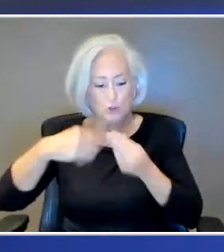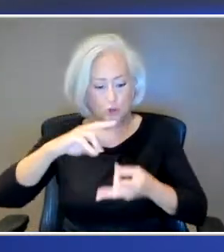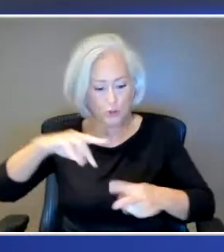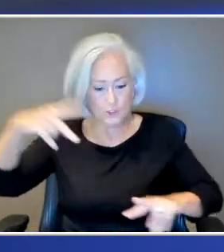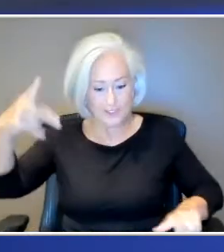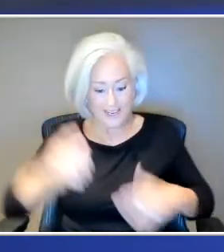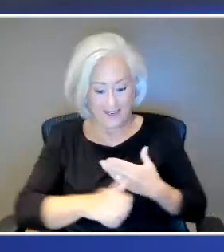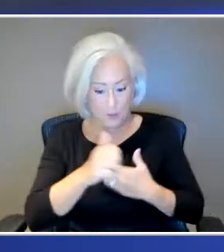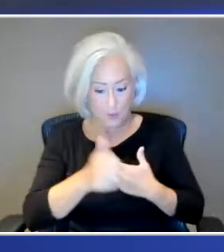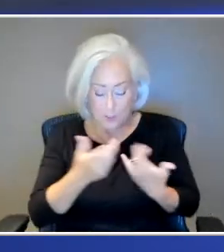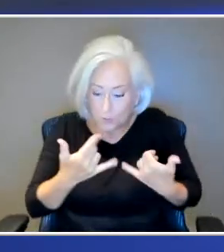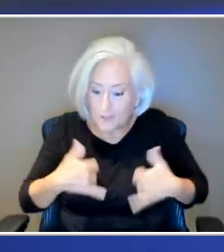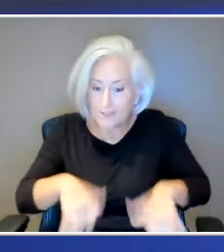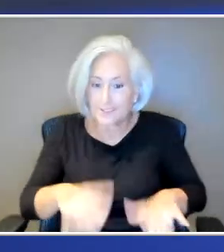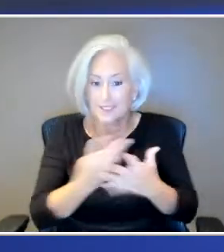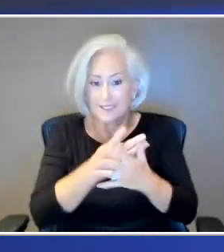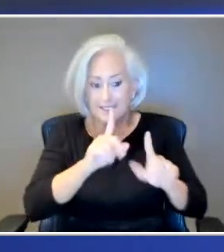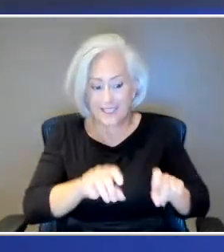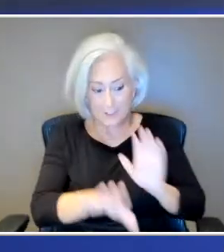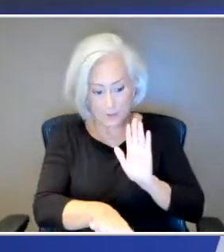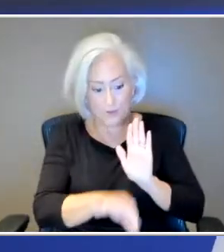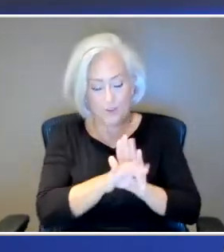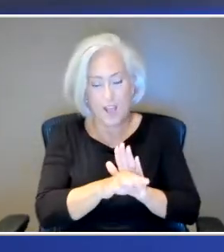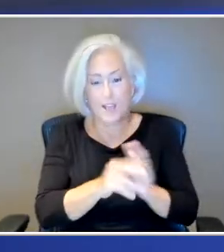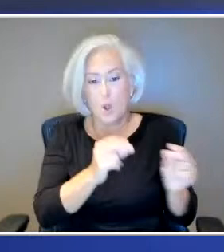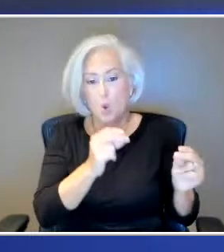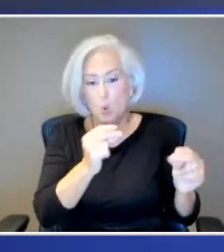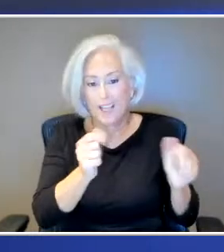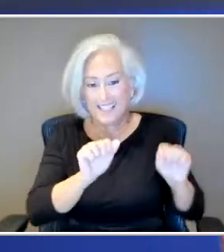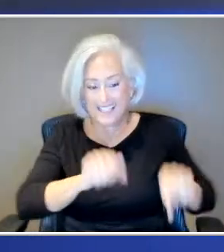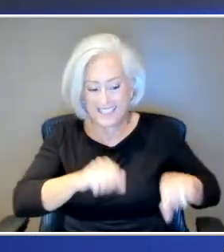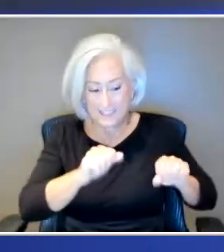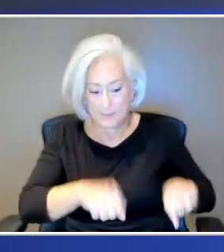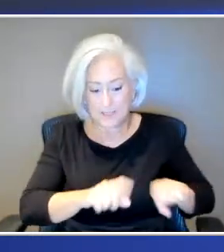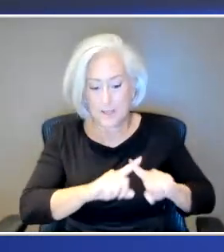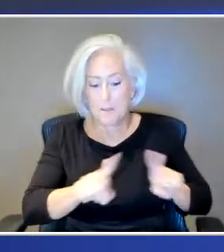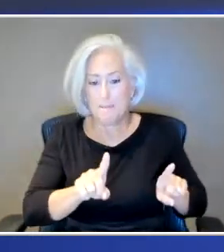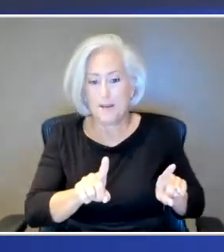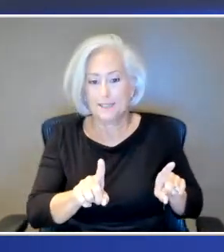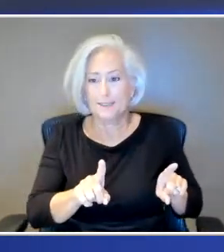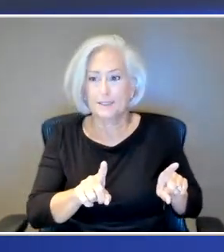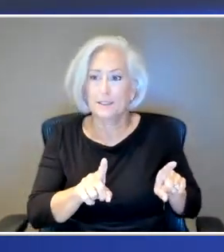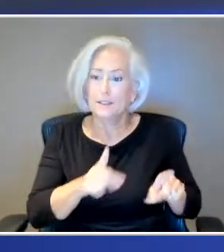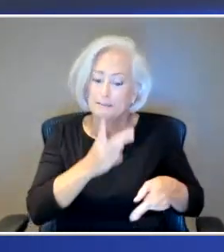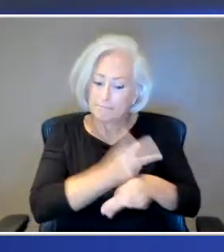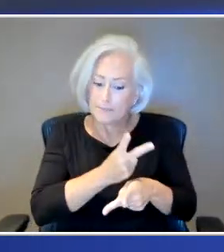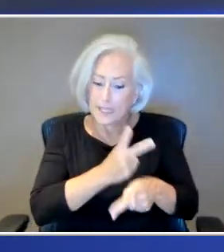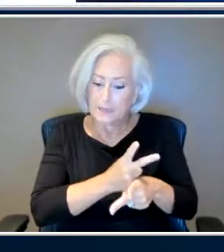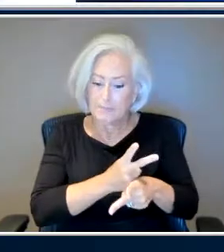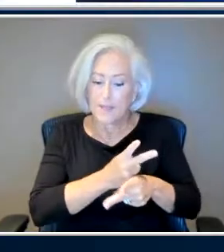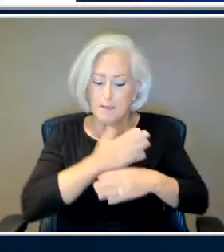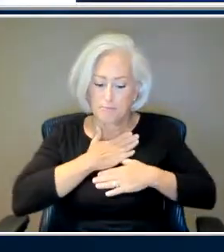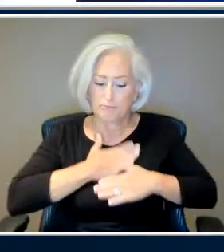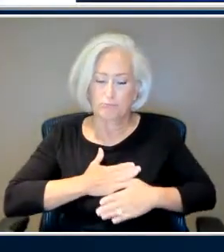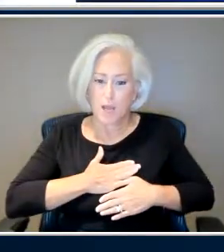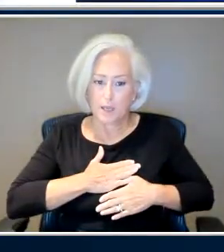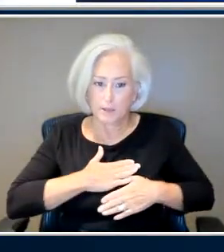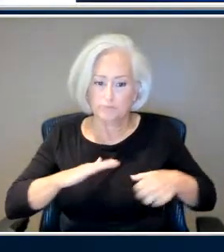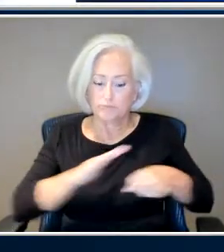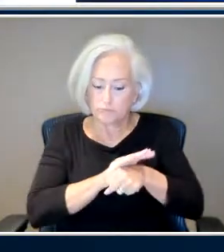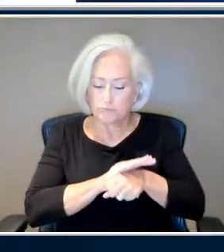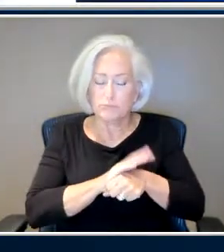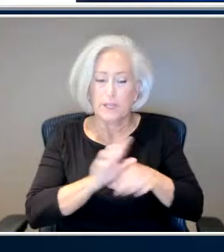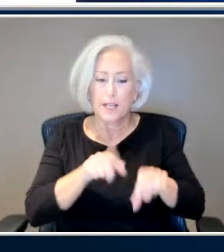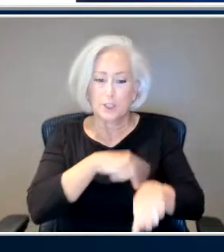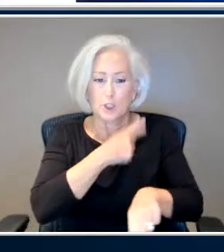it as quickly as possible, but preserve them as whole as possible for as long as we can. So with like Angelina, she